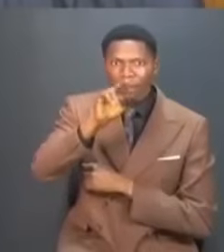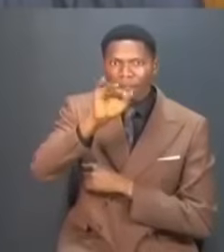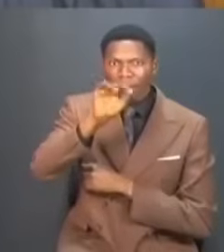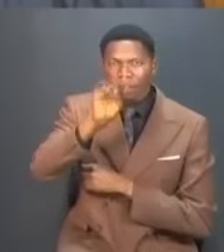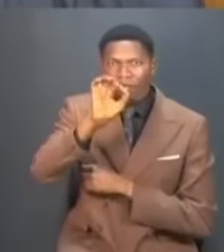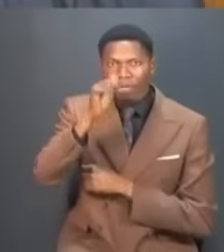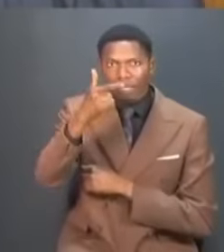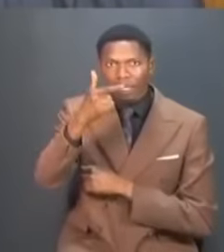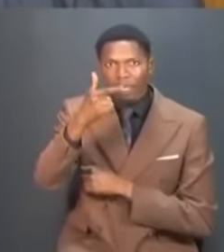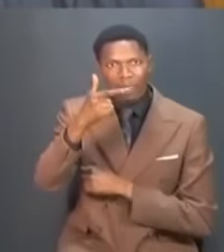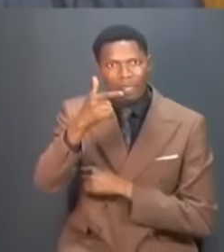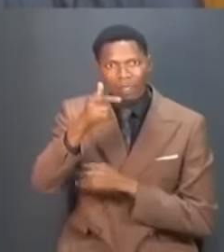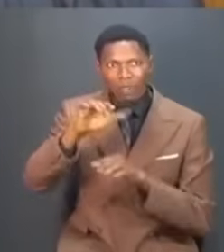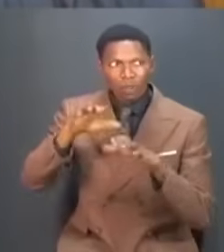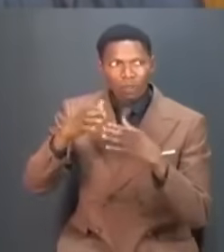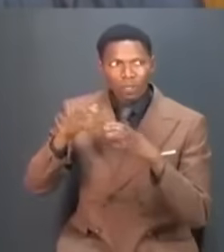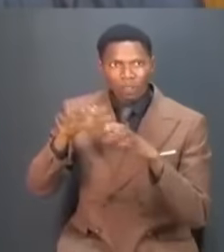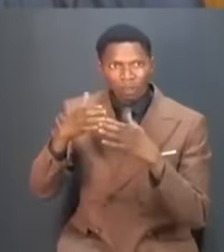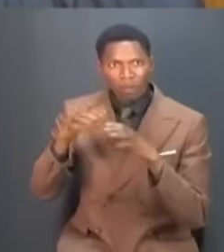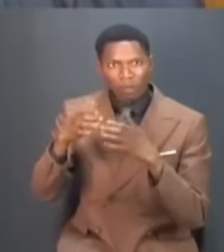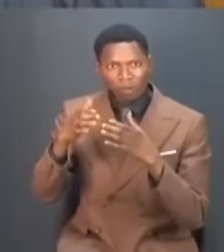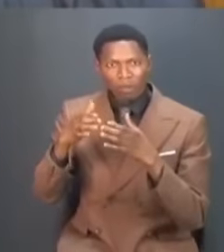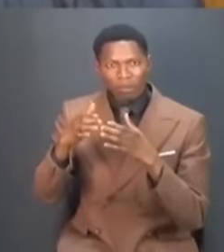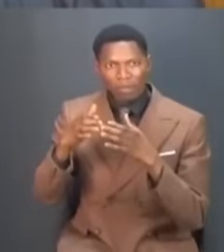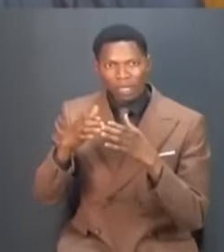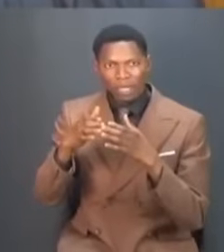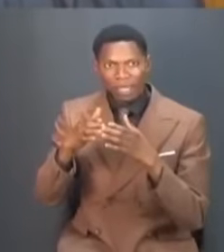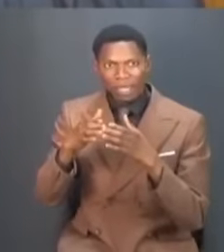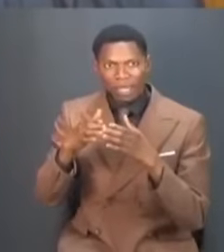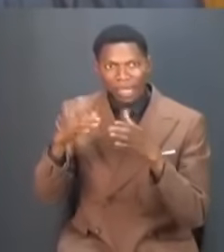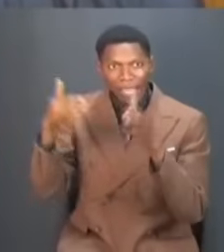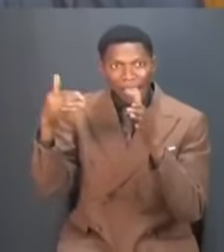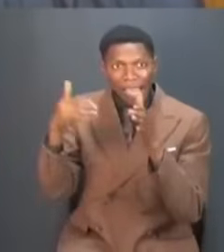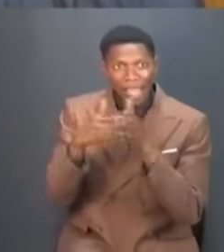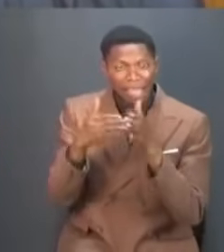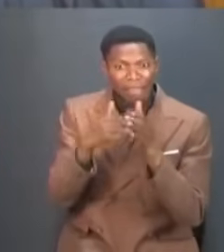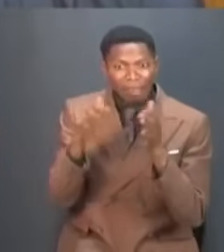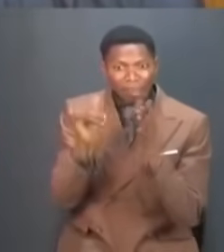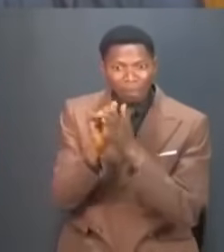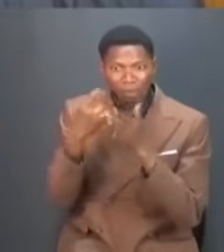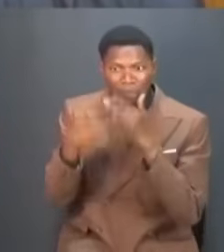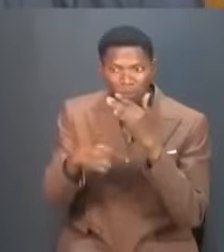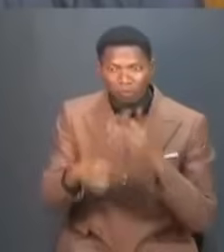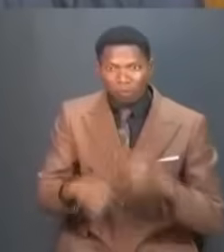as against the urban areas, in view of the fact that